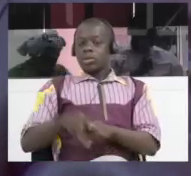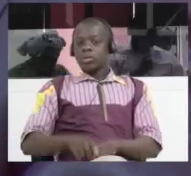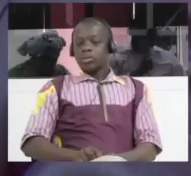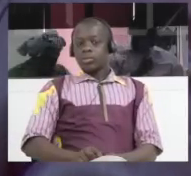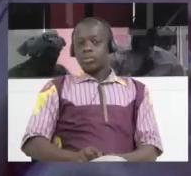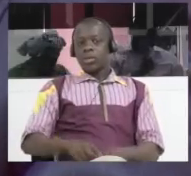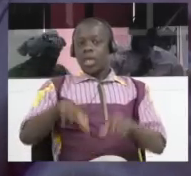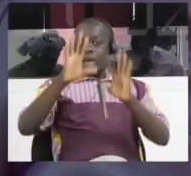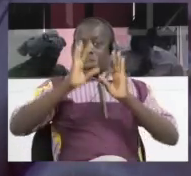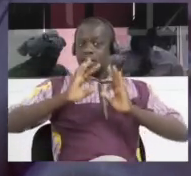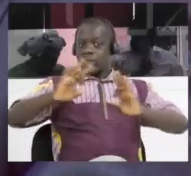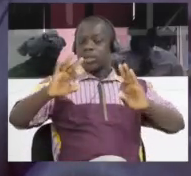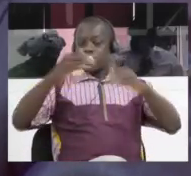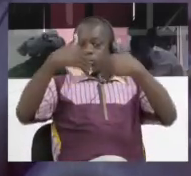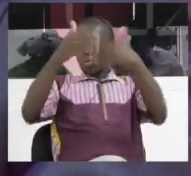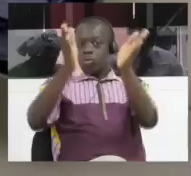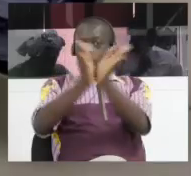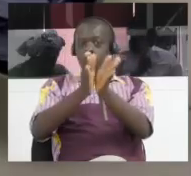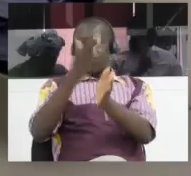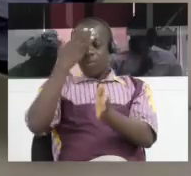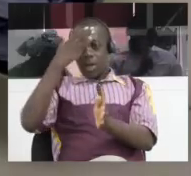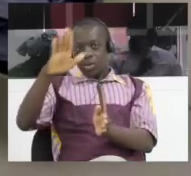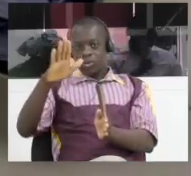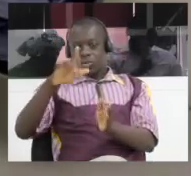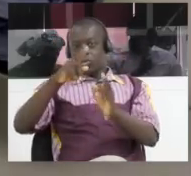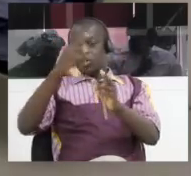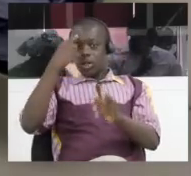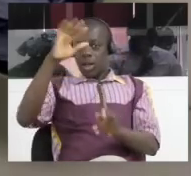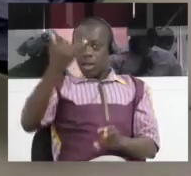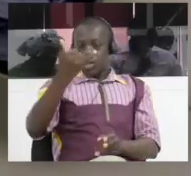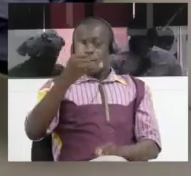Interesting group of characters, would you agree? Certainly.